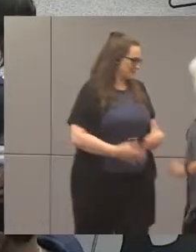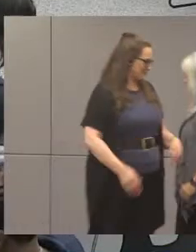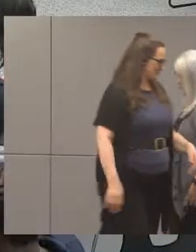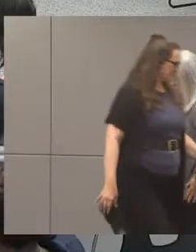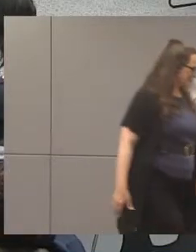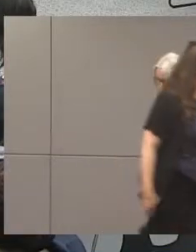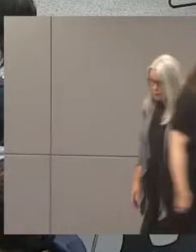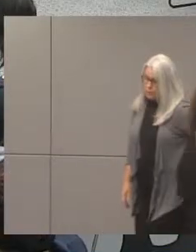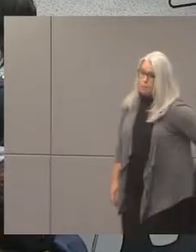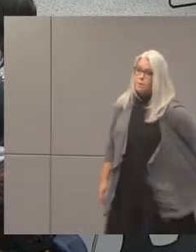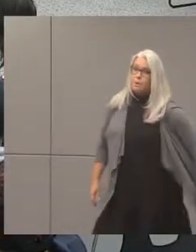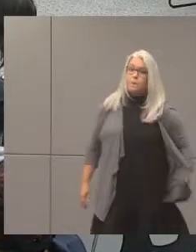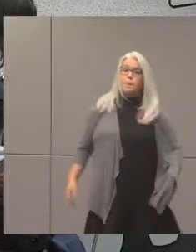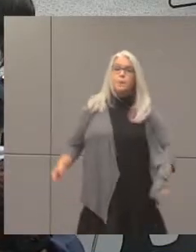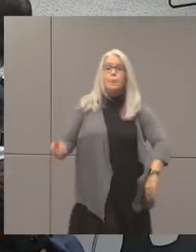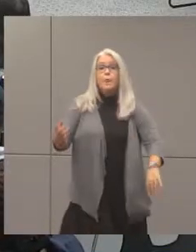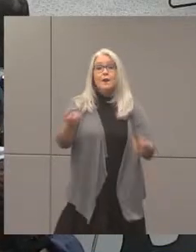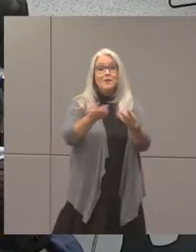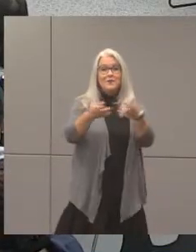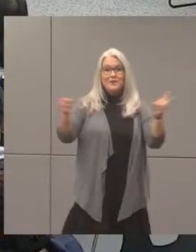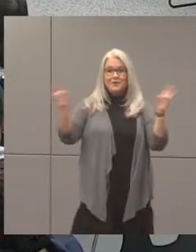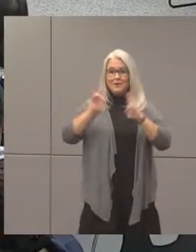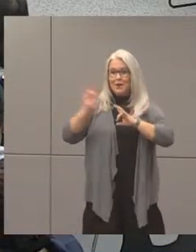Trustees, are there any questions?